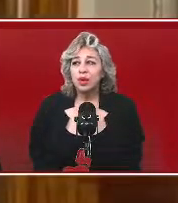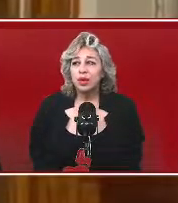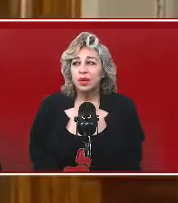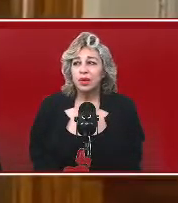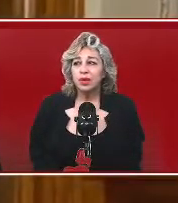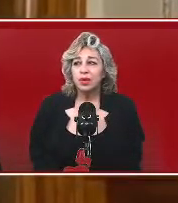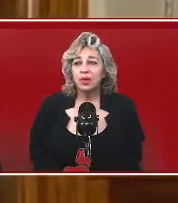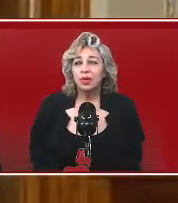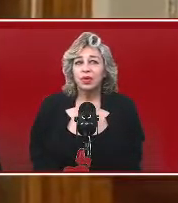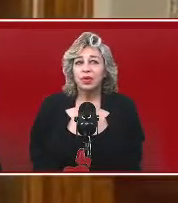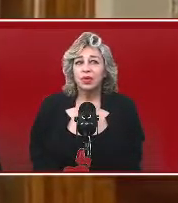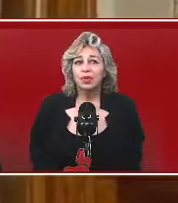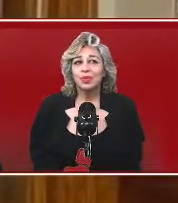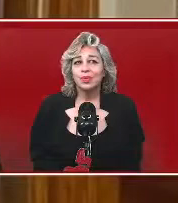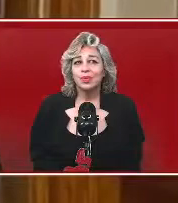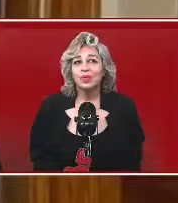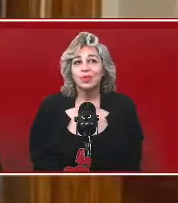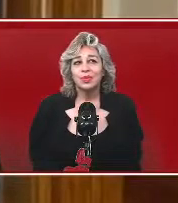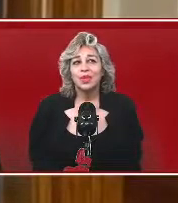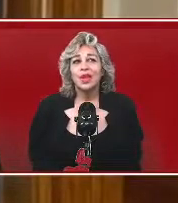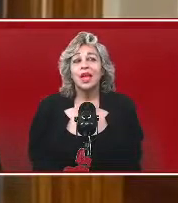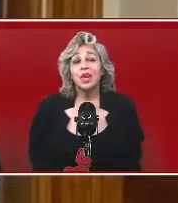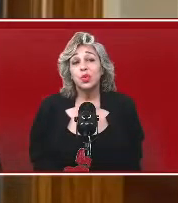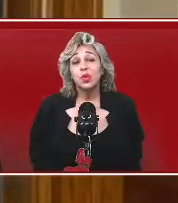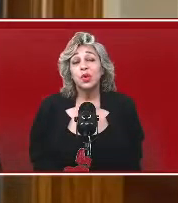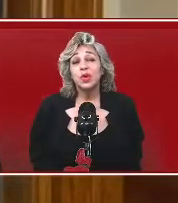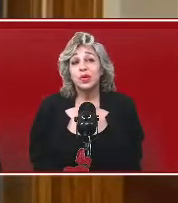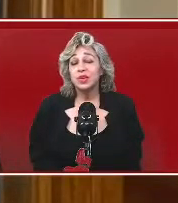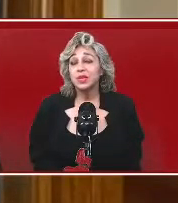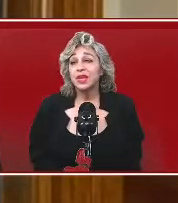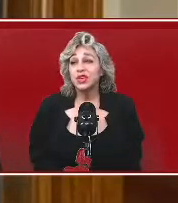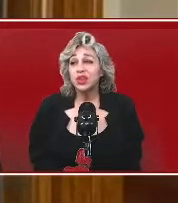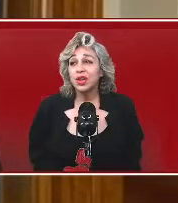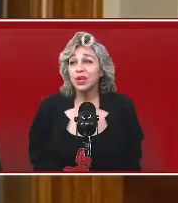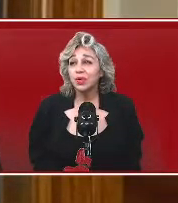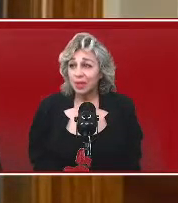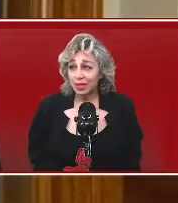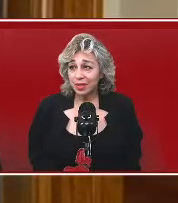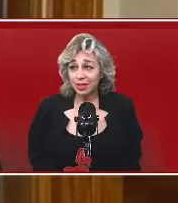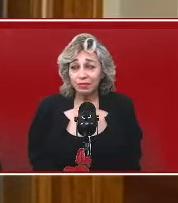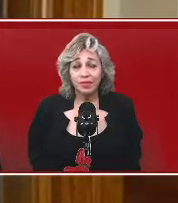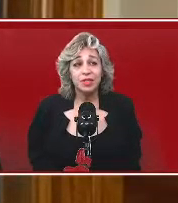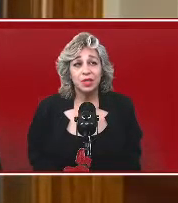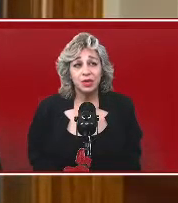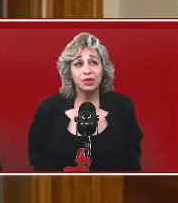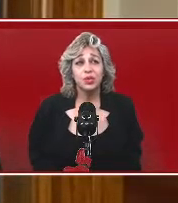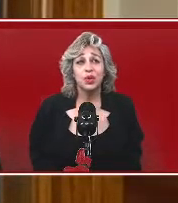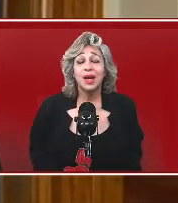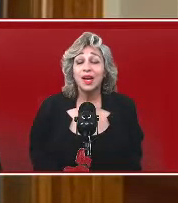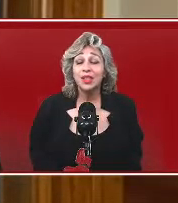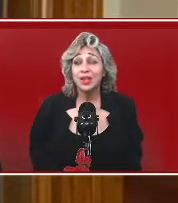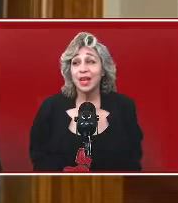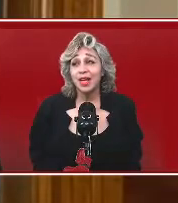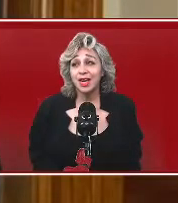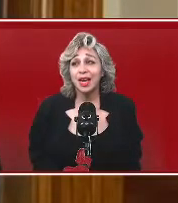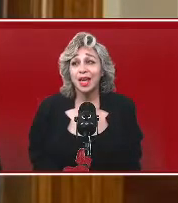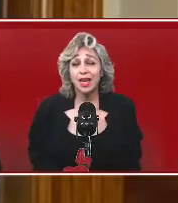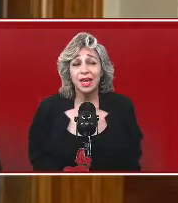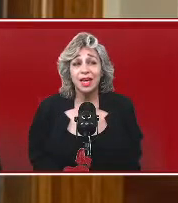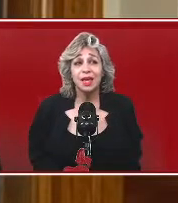a 180,000 pescadores And we're going to be turning some funds over to